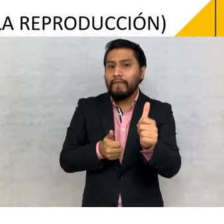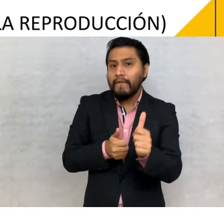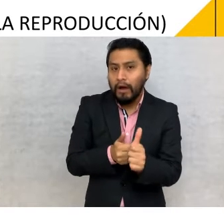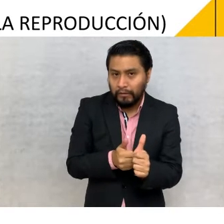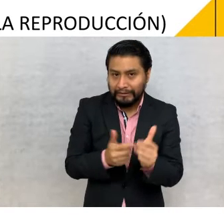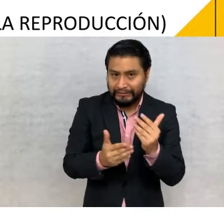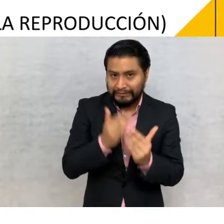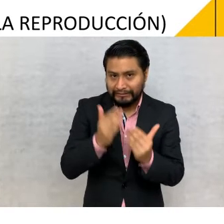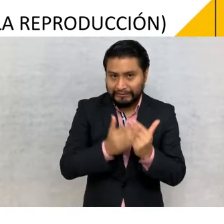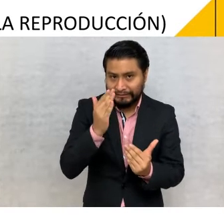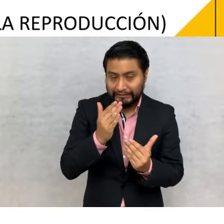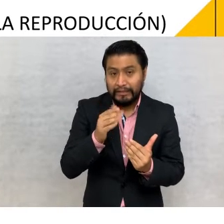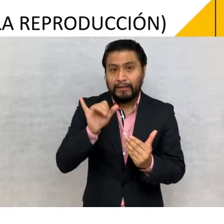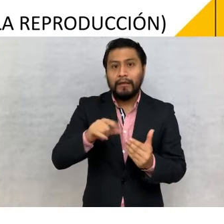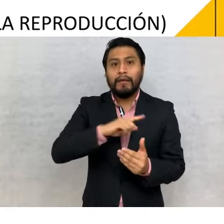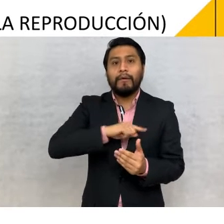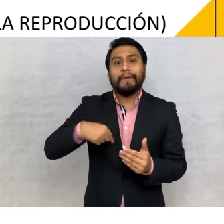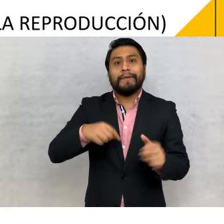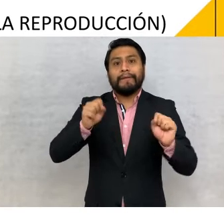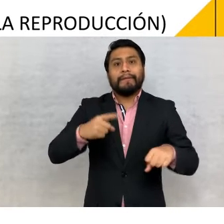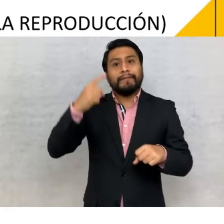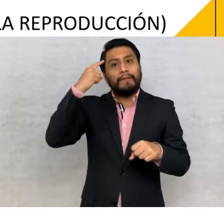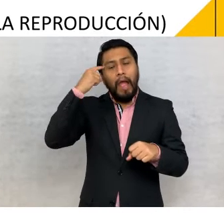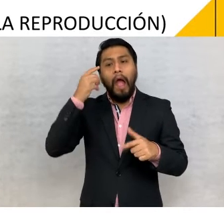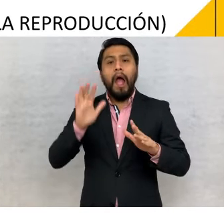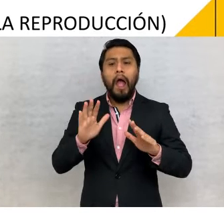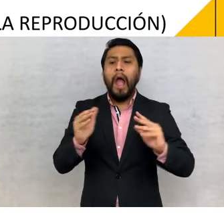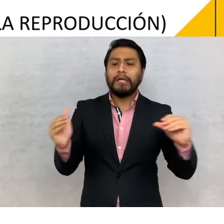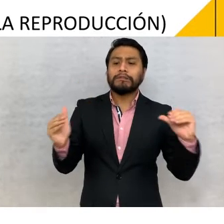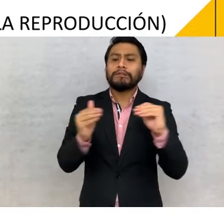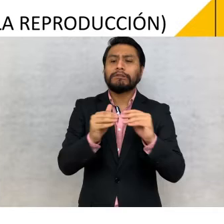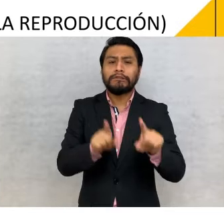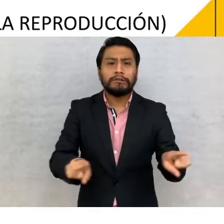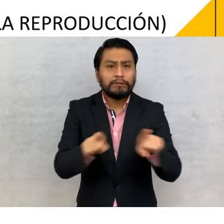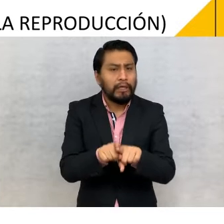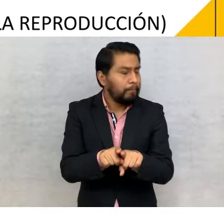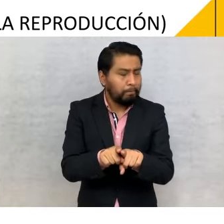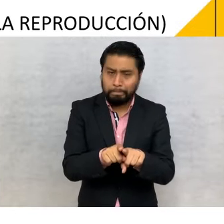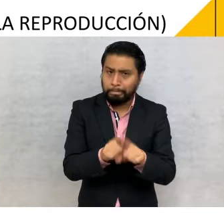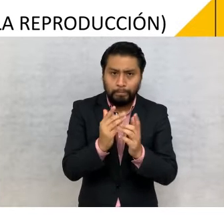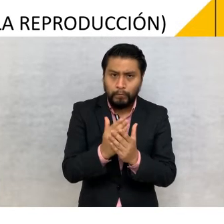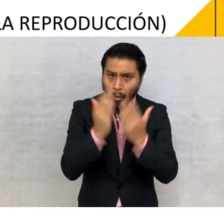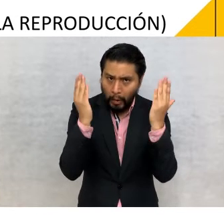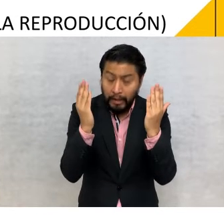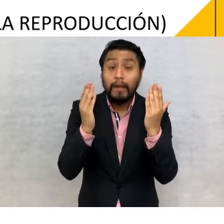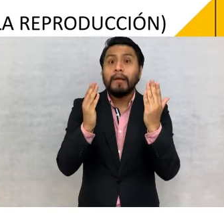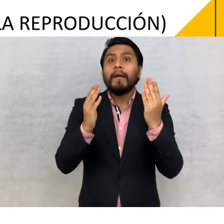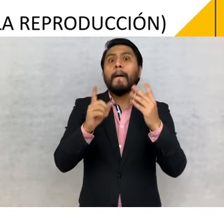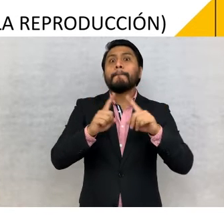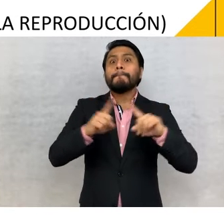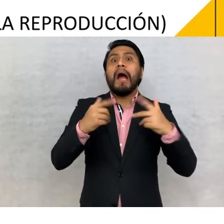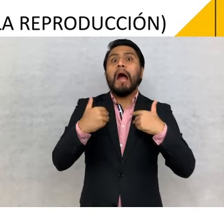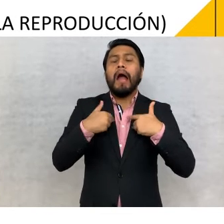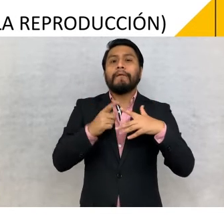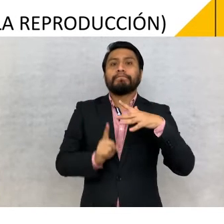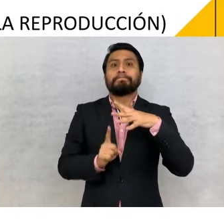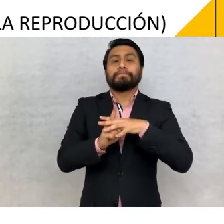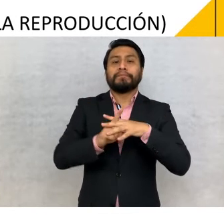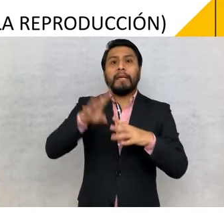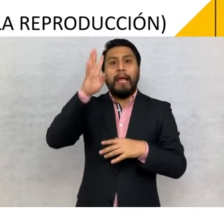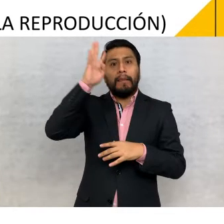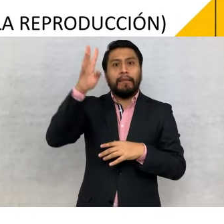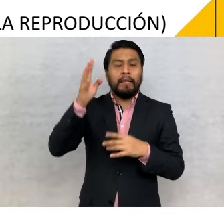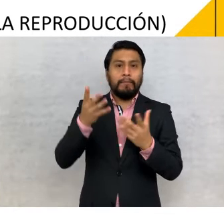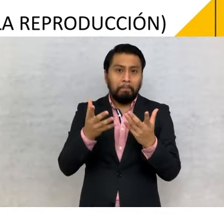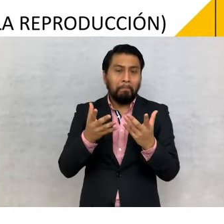scheme that we could call egalitarian, but rather appears with the idea, or